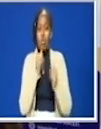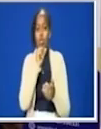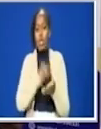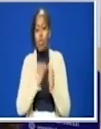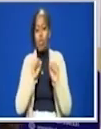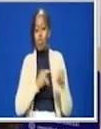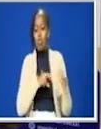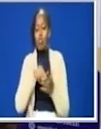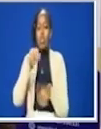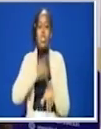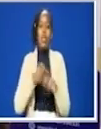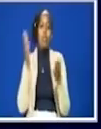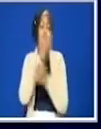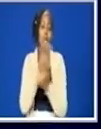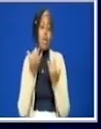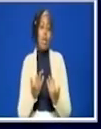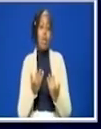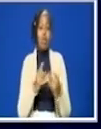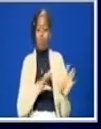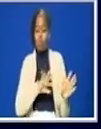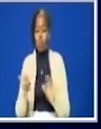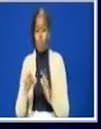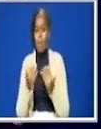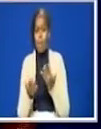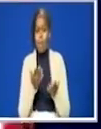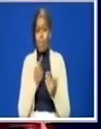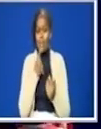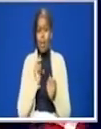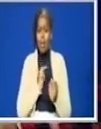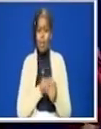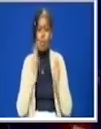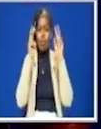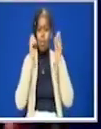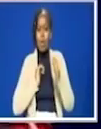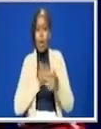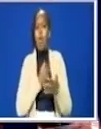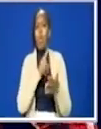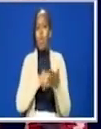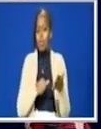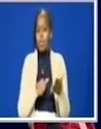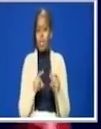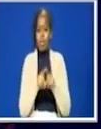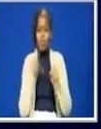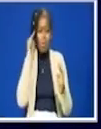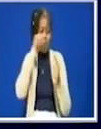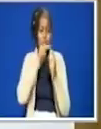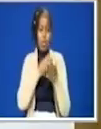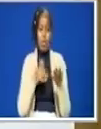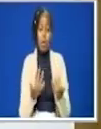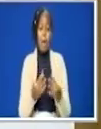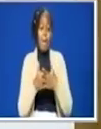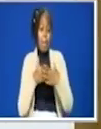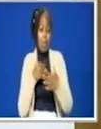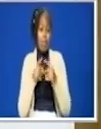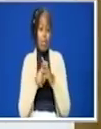Anyway, Molly, before we delve into other issues, please tell us what we're going to study today and what will be the objectives of our lesson. So before we